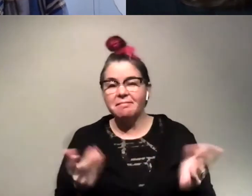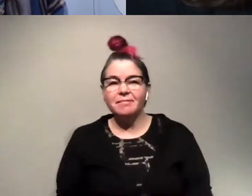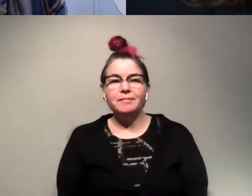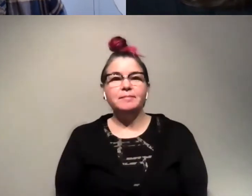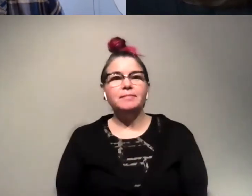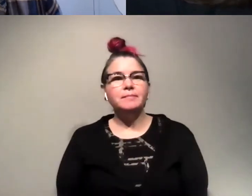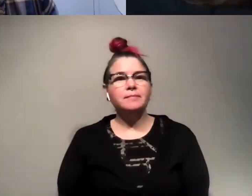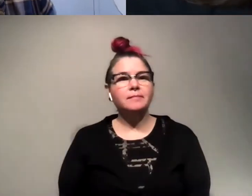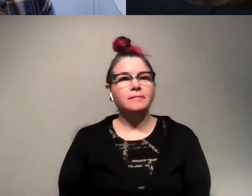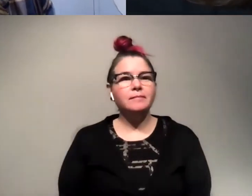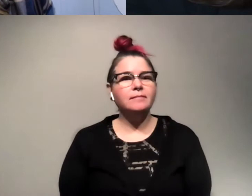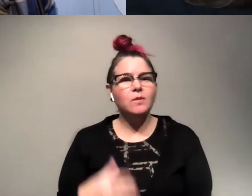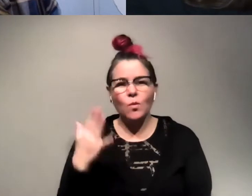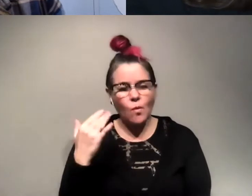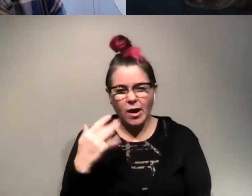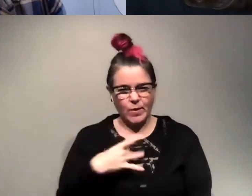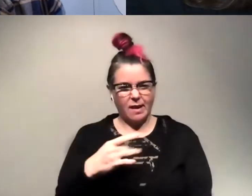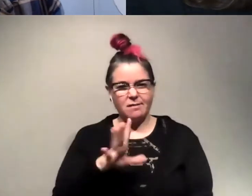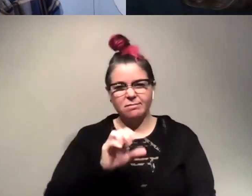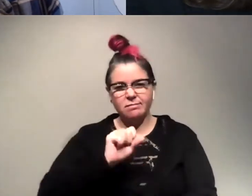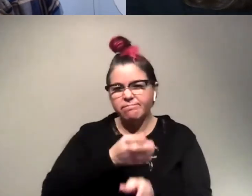why do you like what you do?